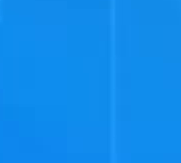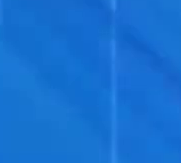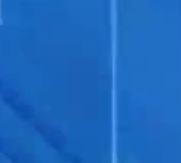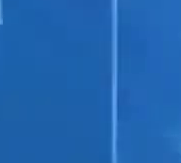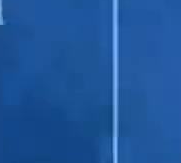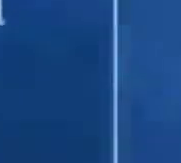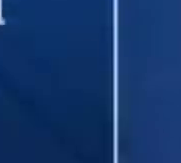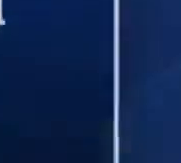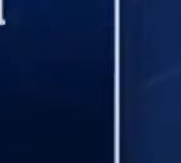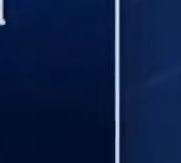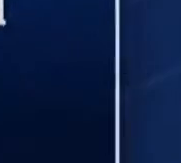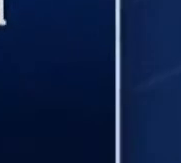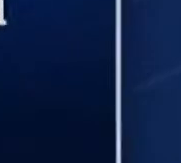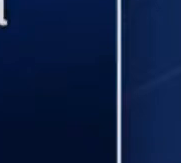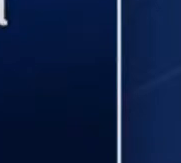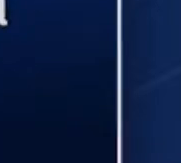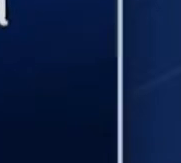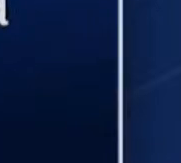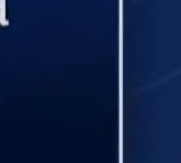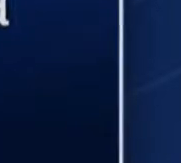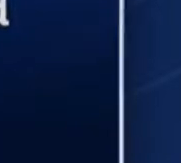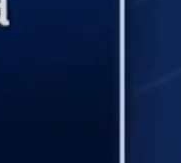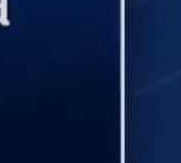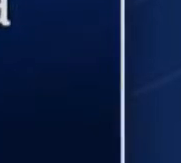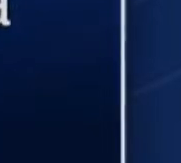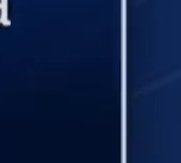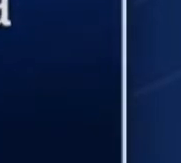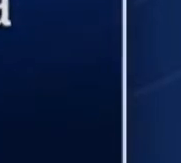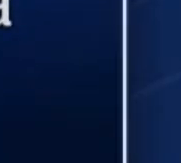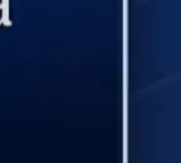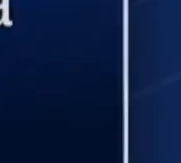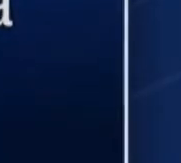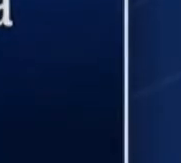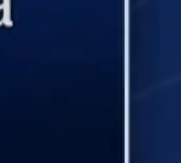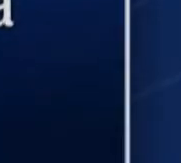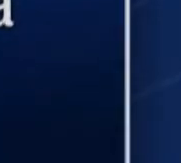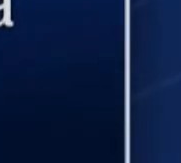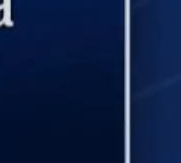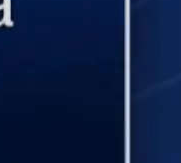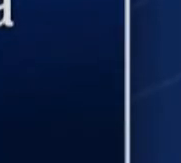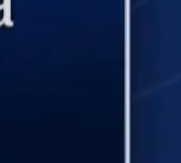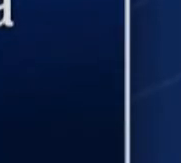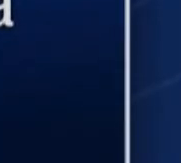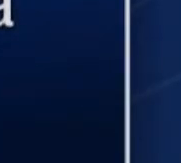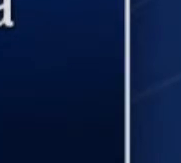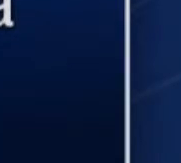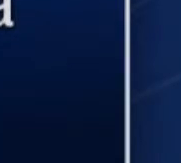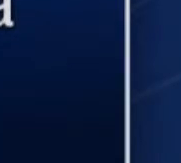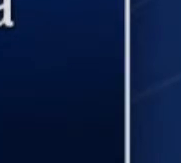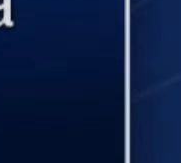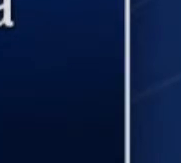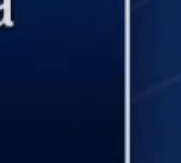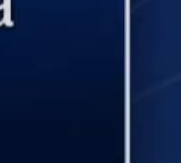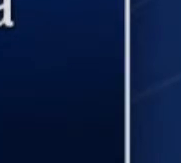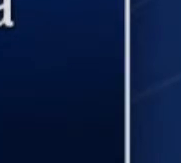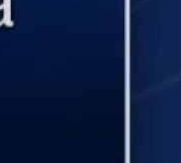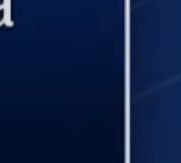Gender and Children Directorate to independently investigate the matter and give a report within 7 days."